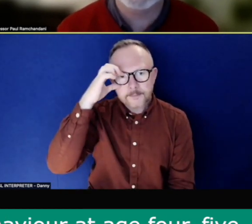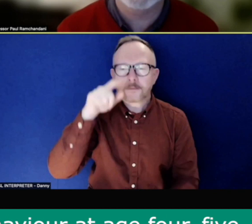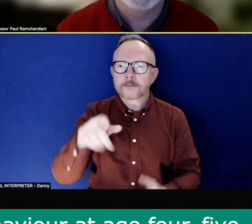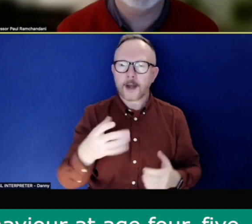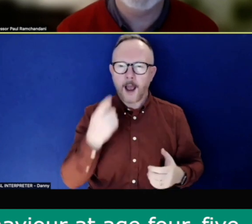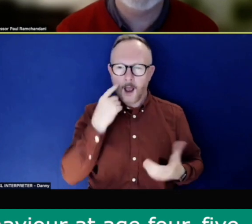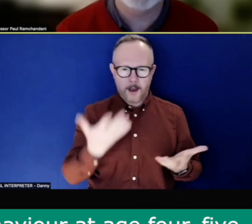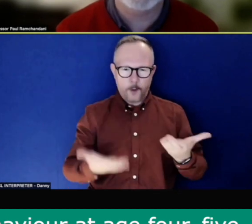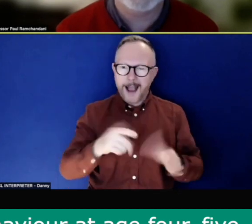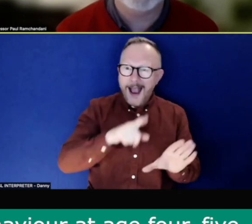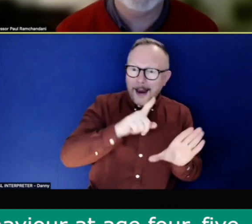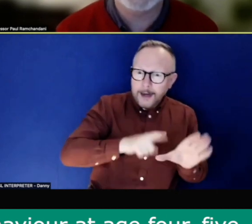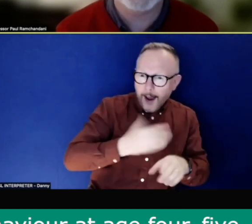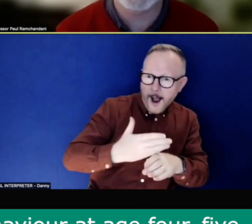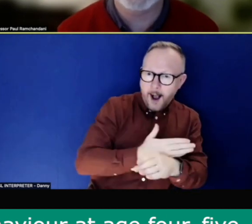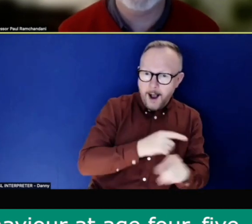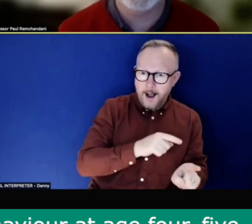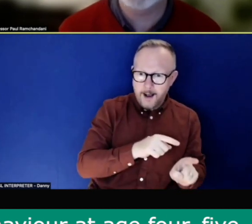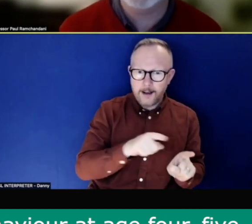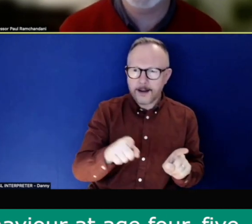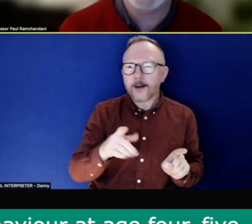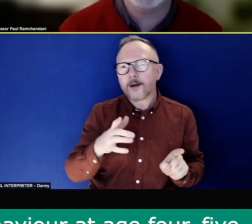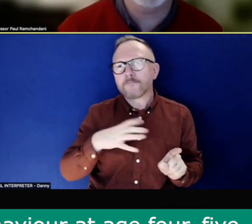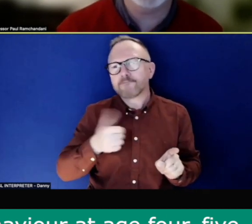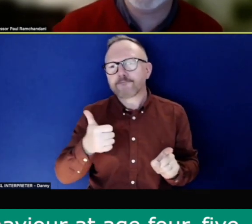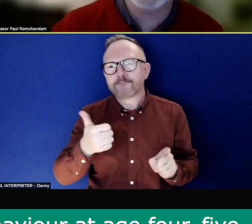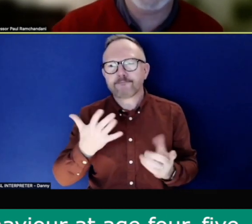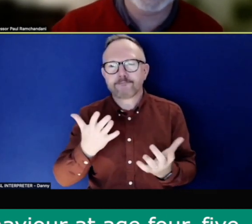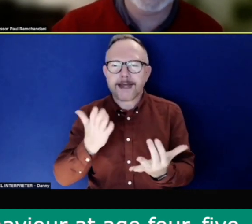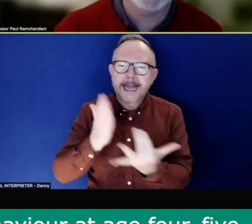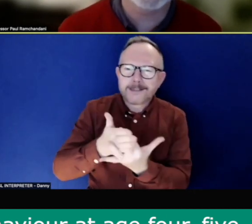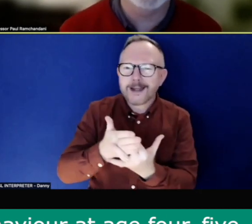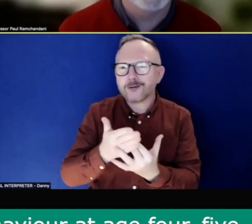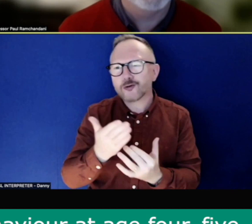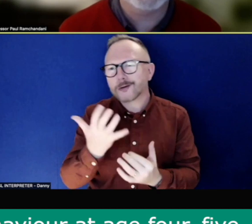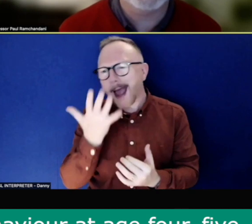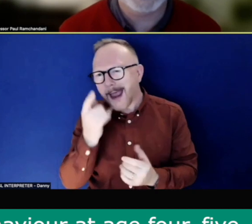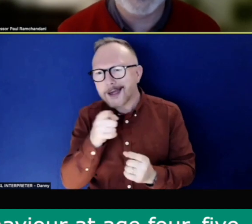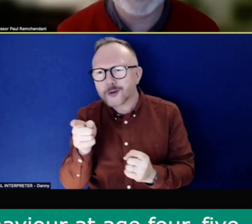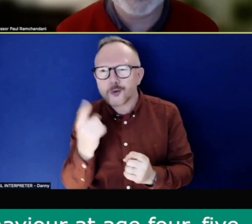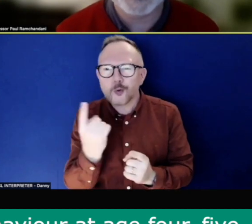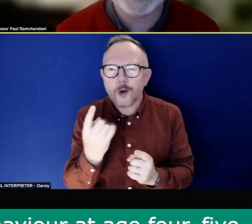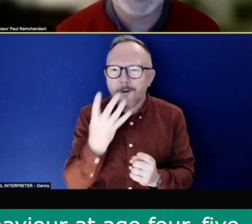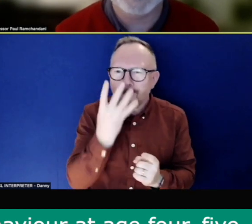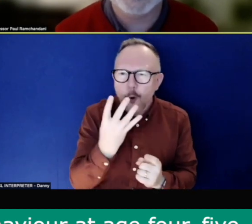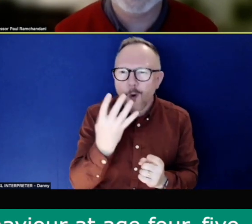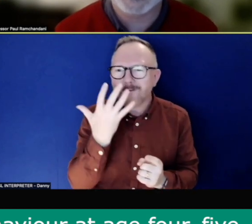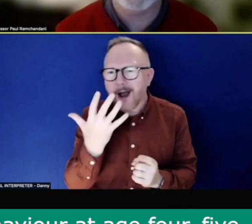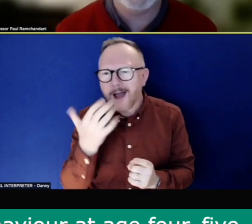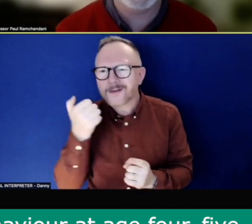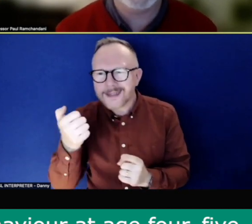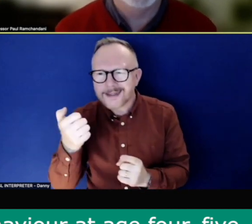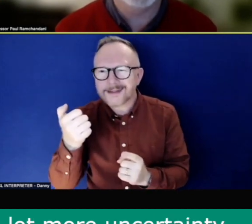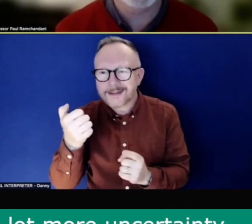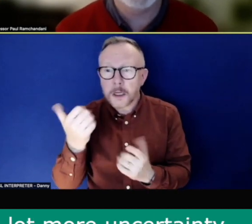most of us are familiar with interventions for behavior at age 4, 5, 6 and upwards, and there's quite a lot of evidence that those tend